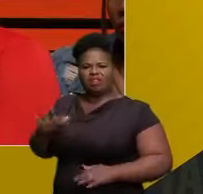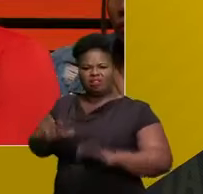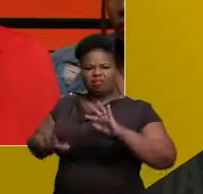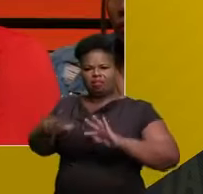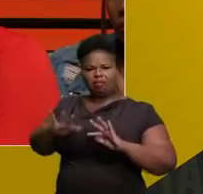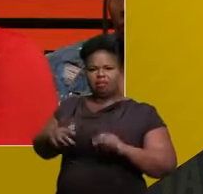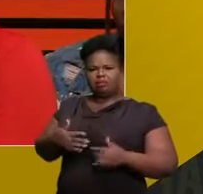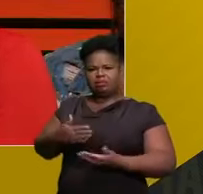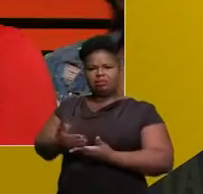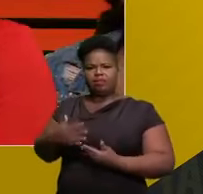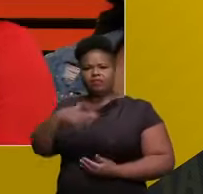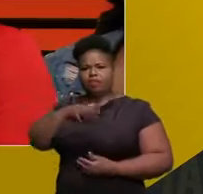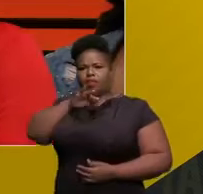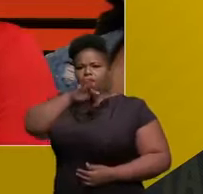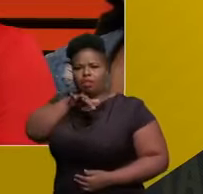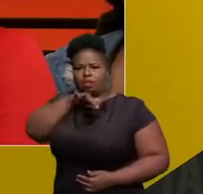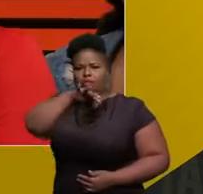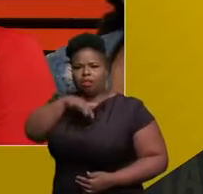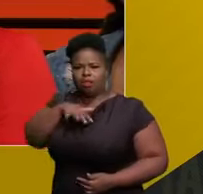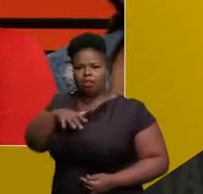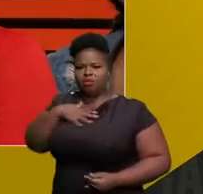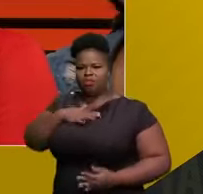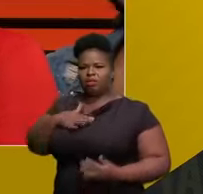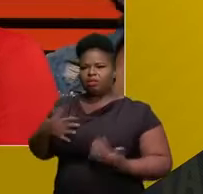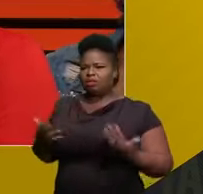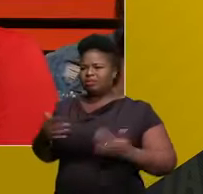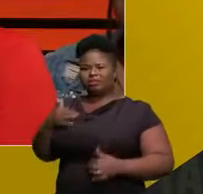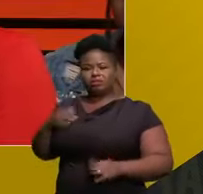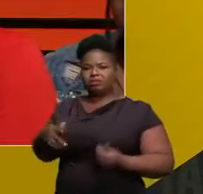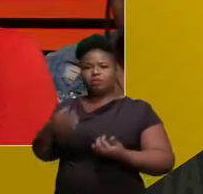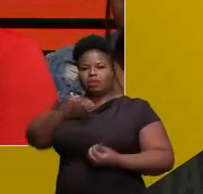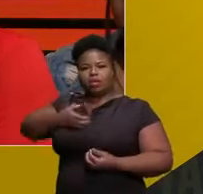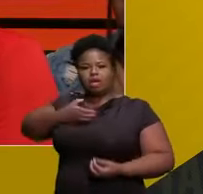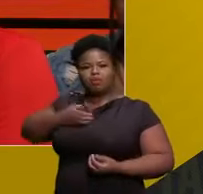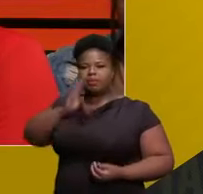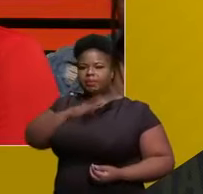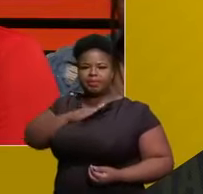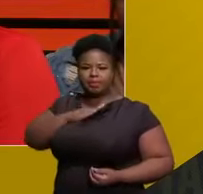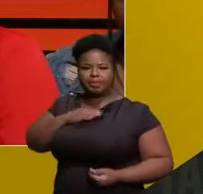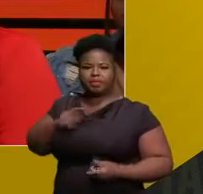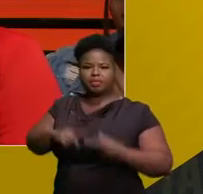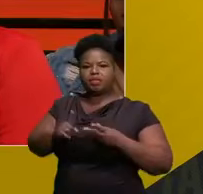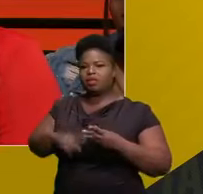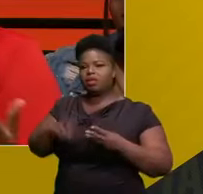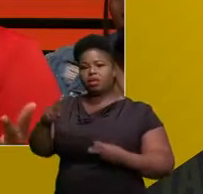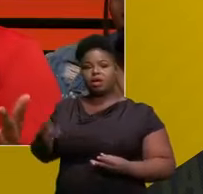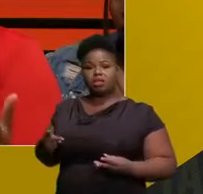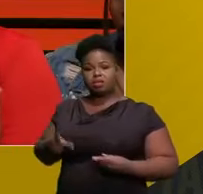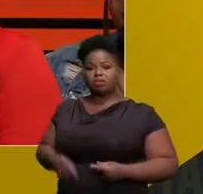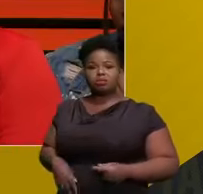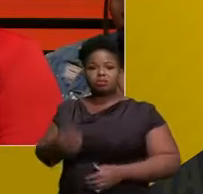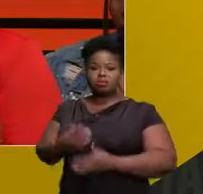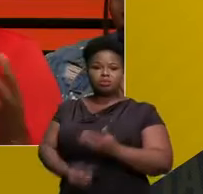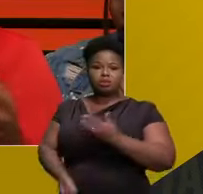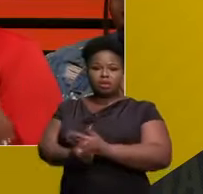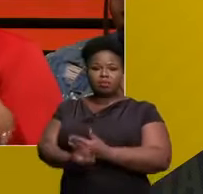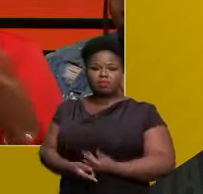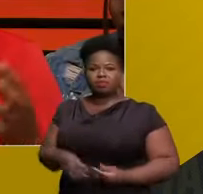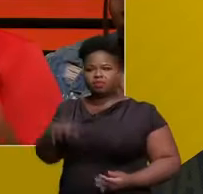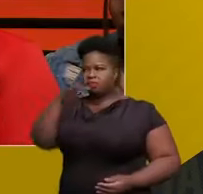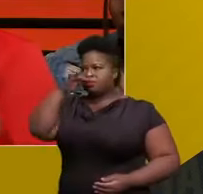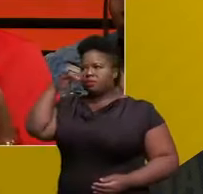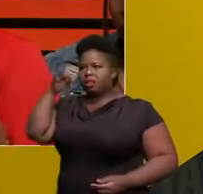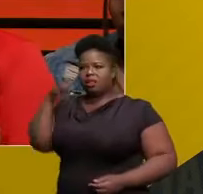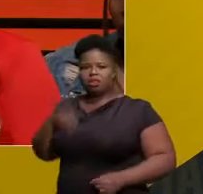have nausea. Yabona ukuthi umuntu akekho settled in whatever that needs to happen. Others are even triggered by scent,